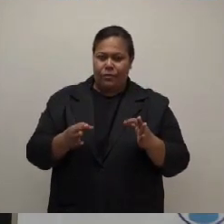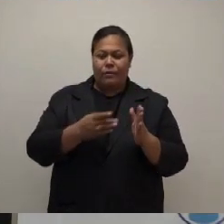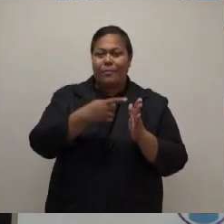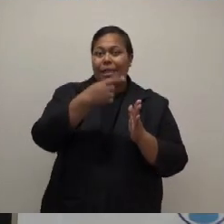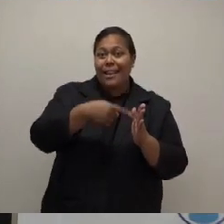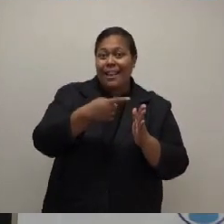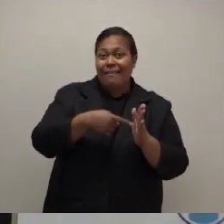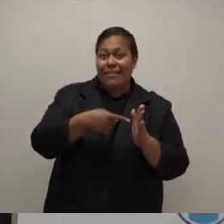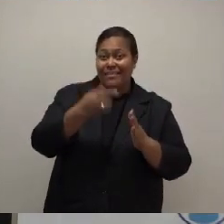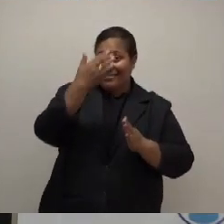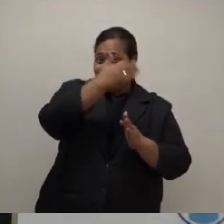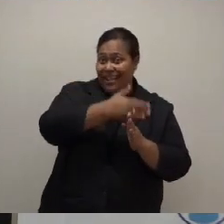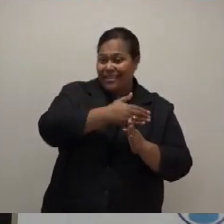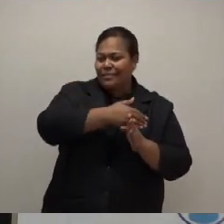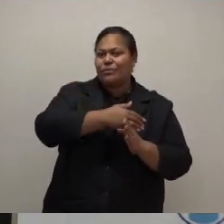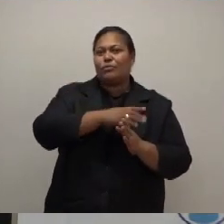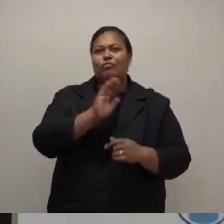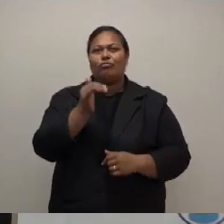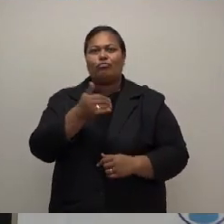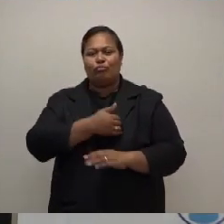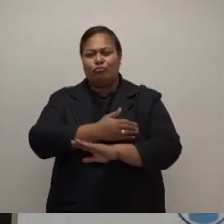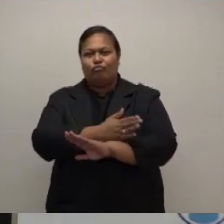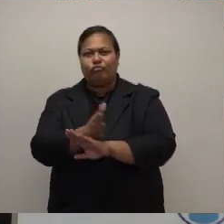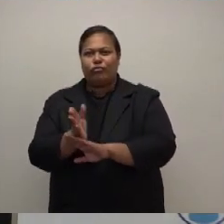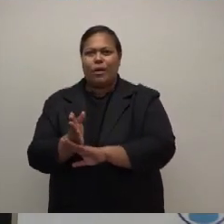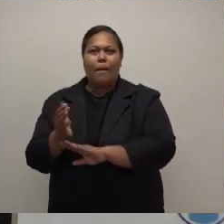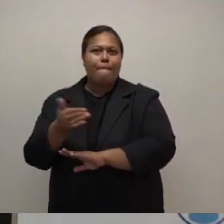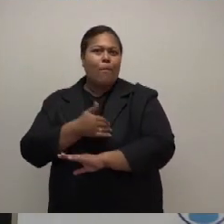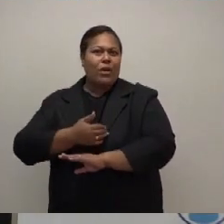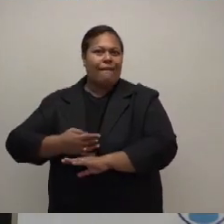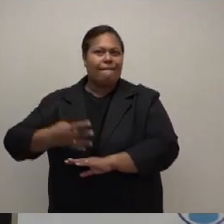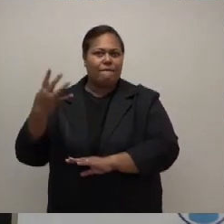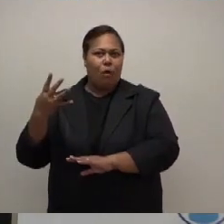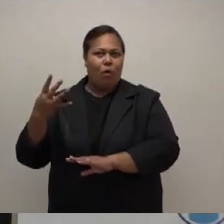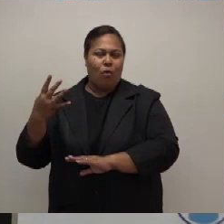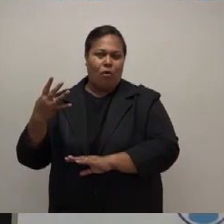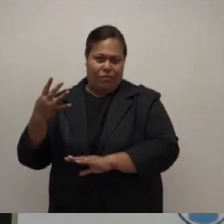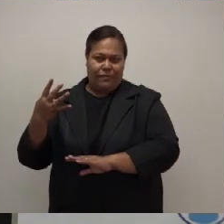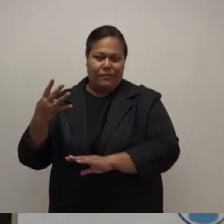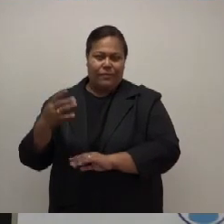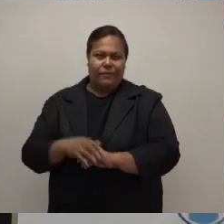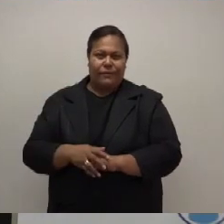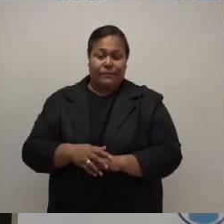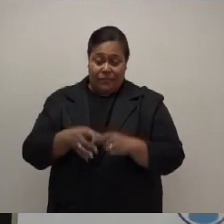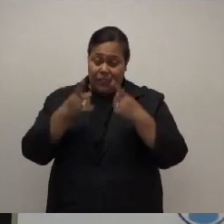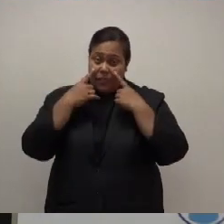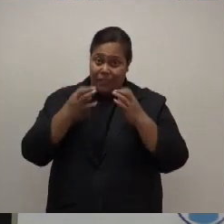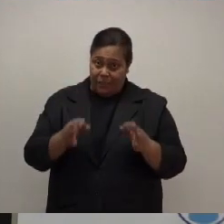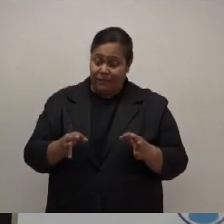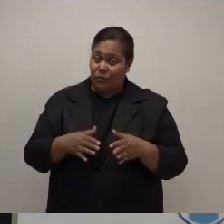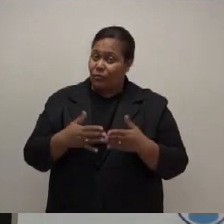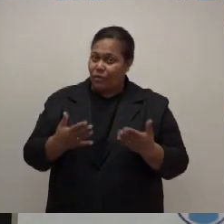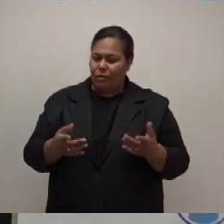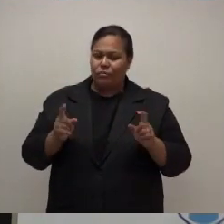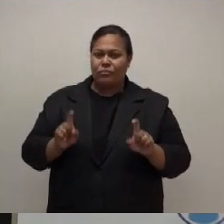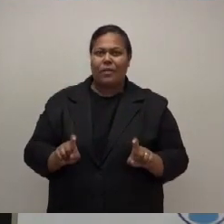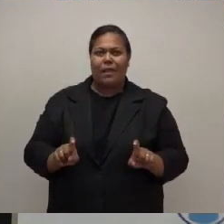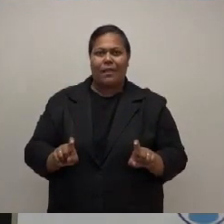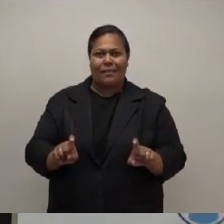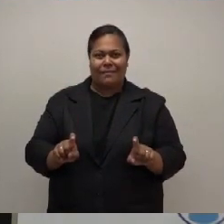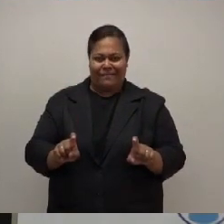11 p.m. until 4 a.m. That revised curfew will remain in effect until further